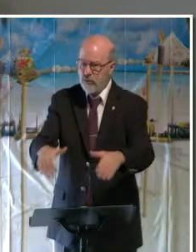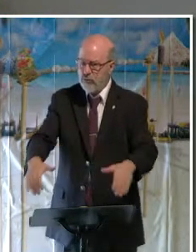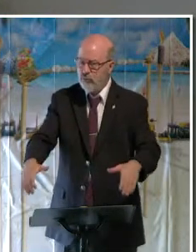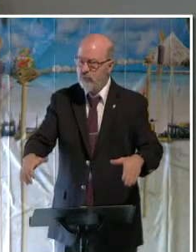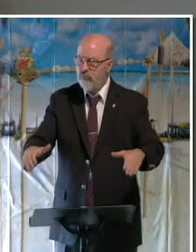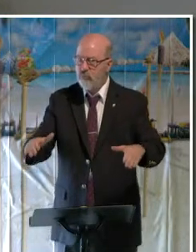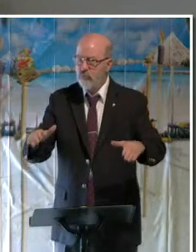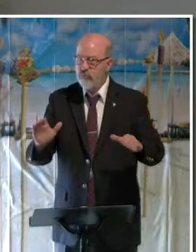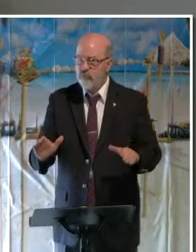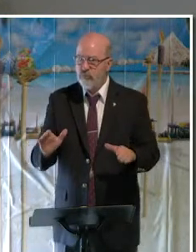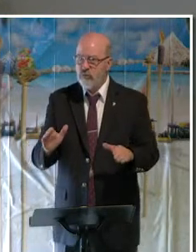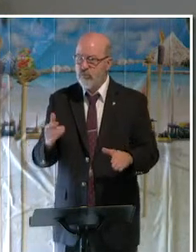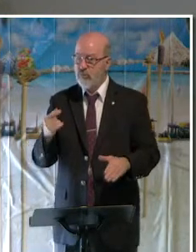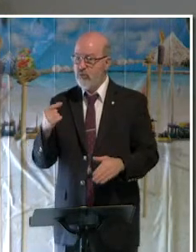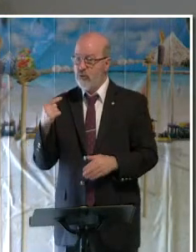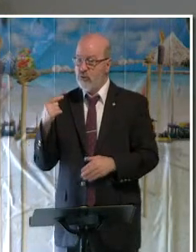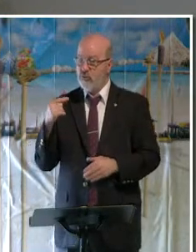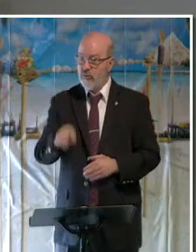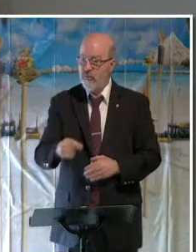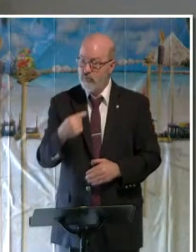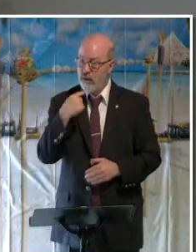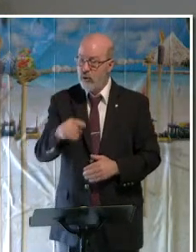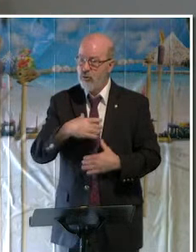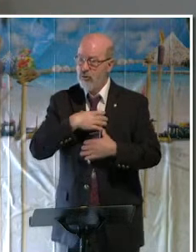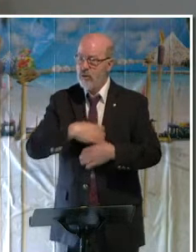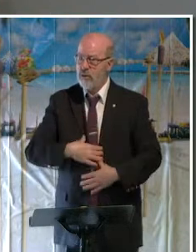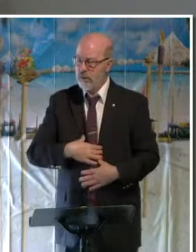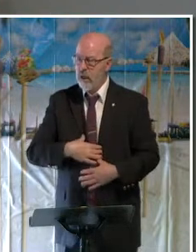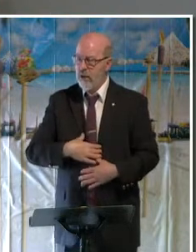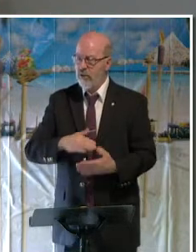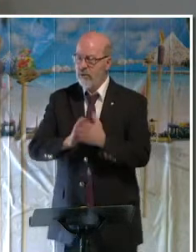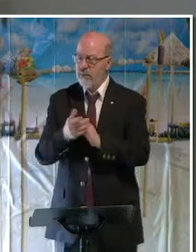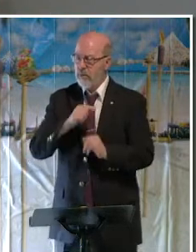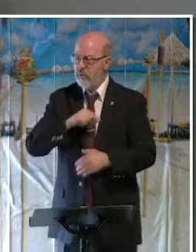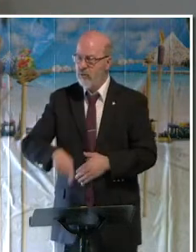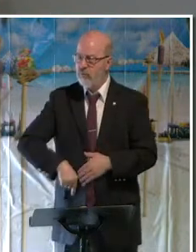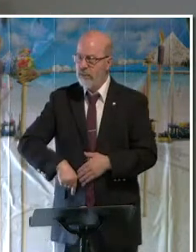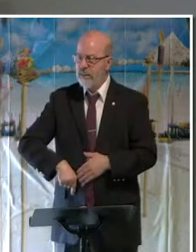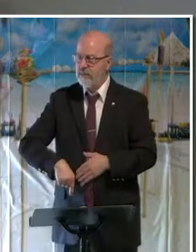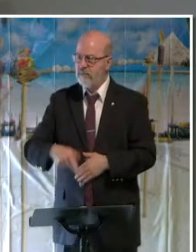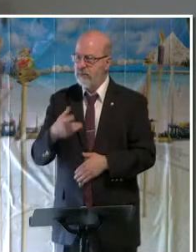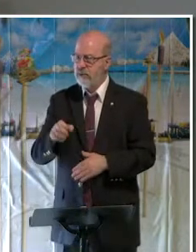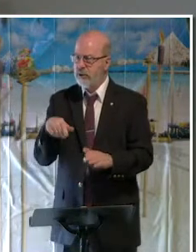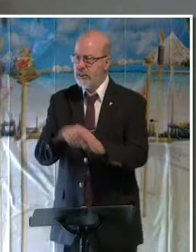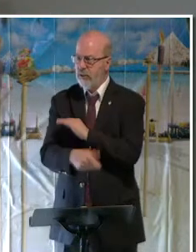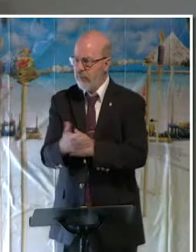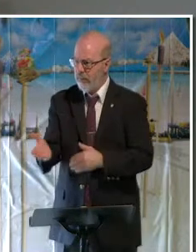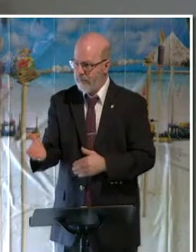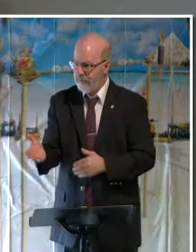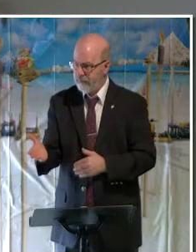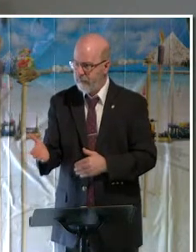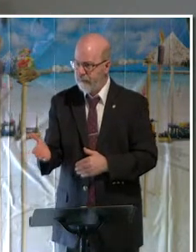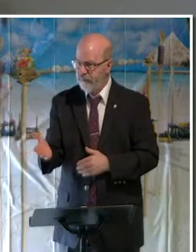throne that would threaten her desire to take the throne, she killed them."